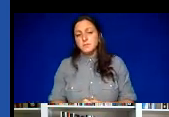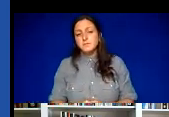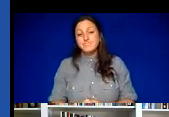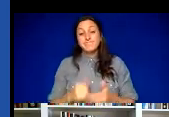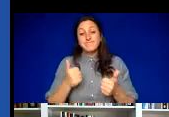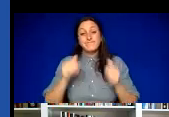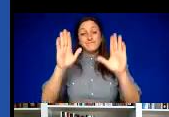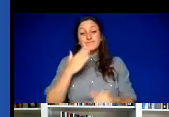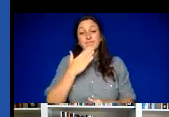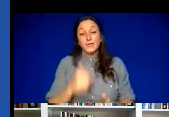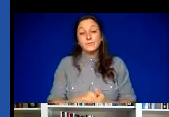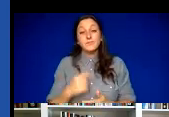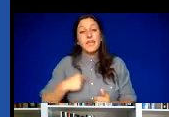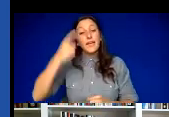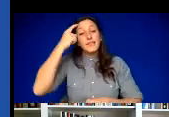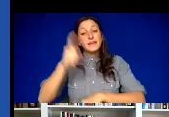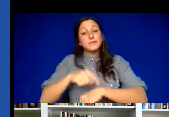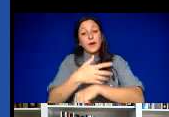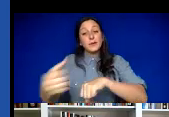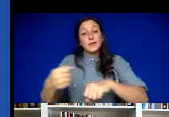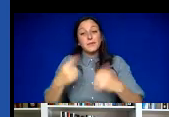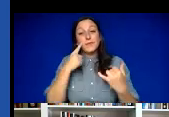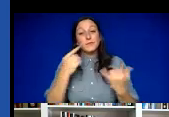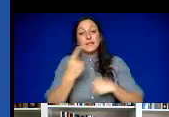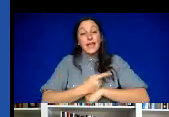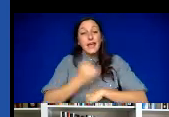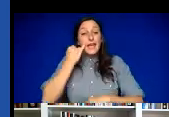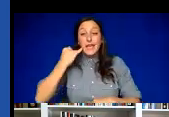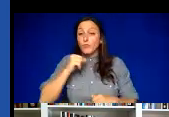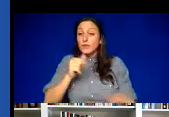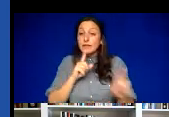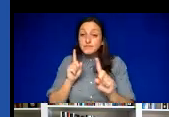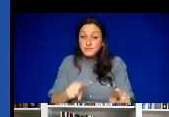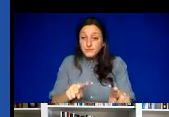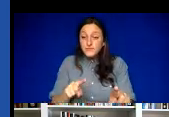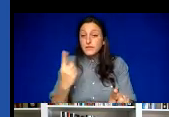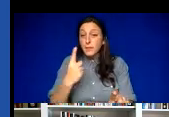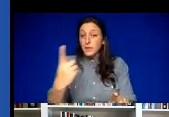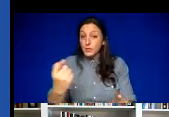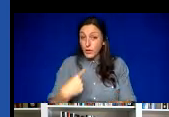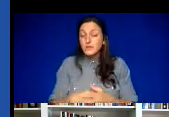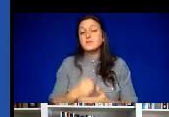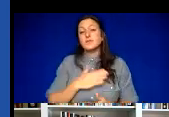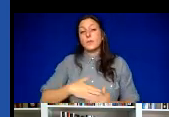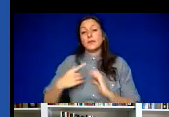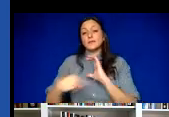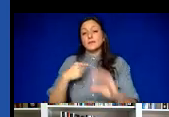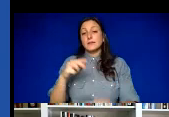Great, thank you. I think we are out of time for today. If we did not get to your question, please send that over to